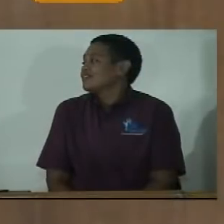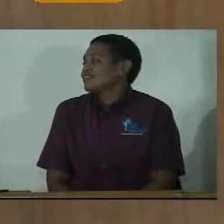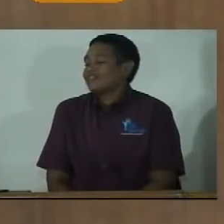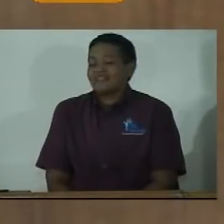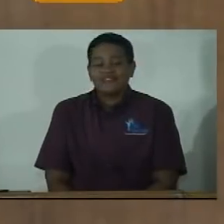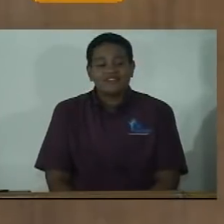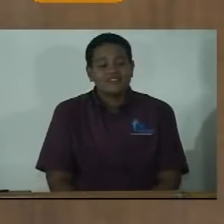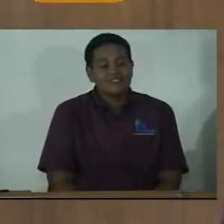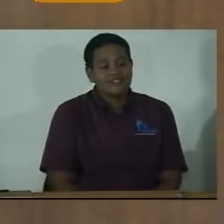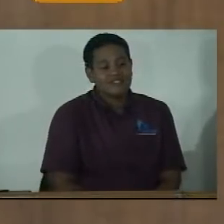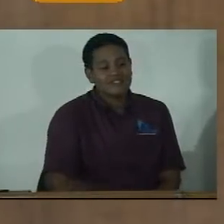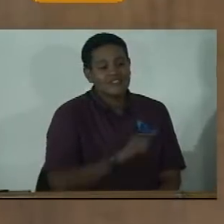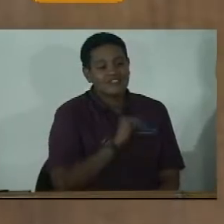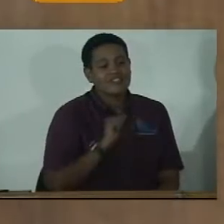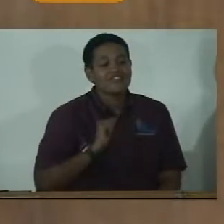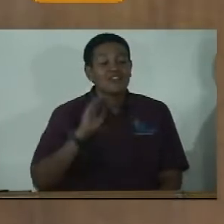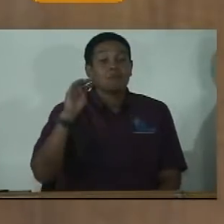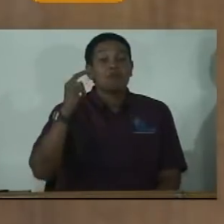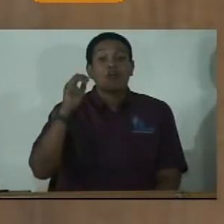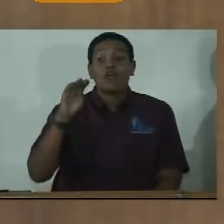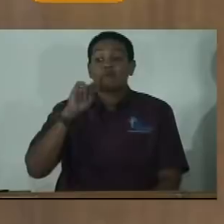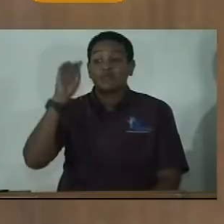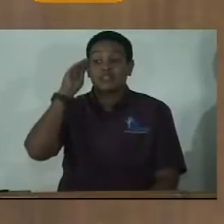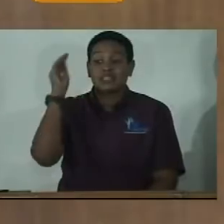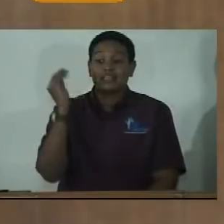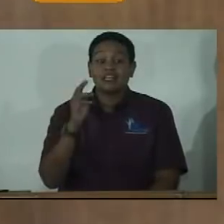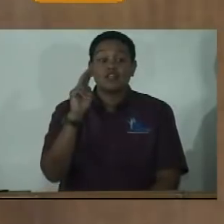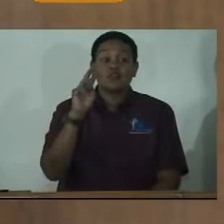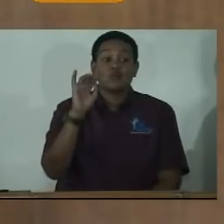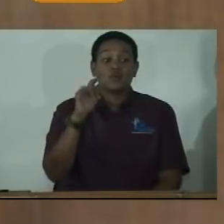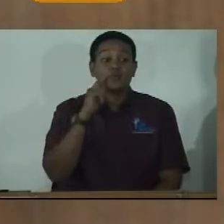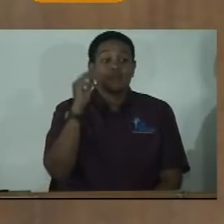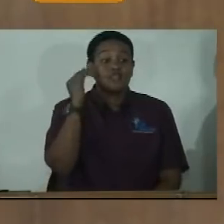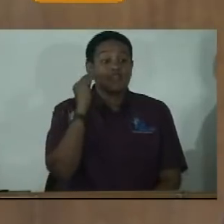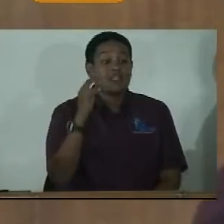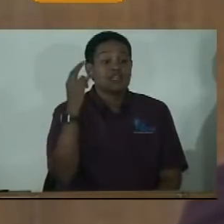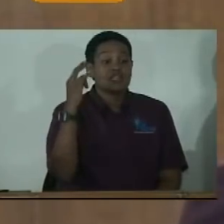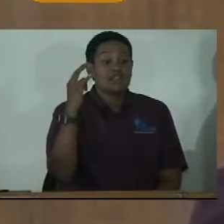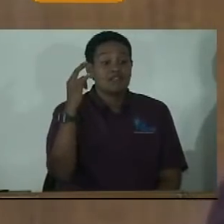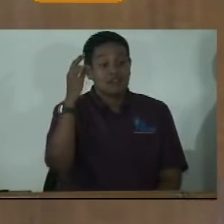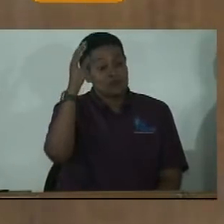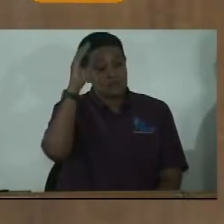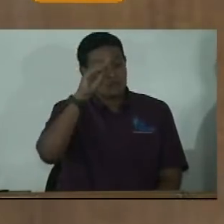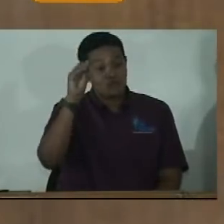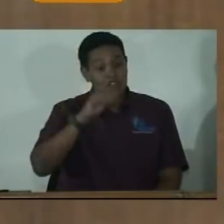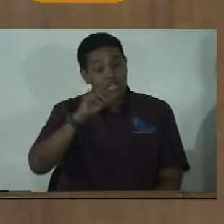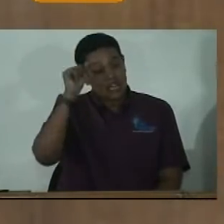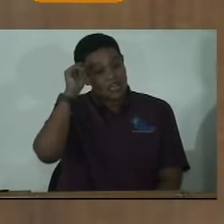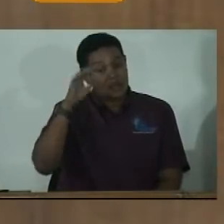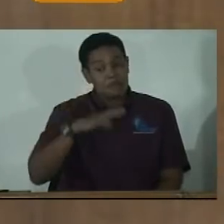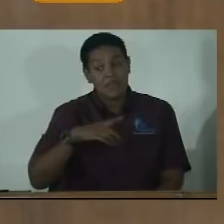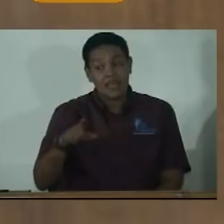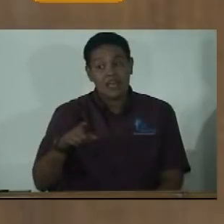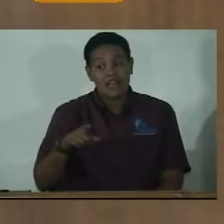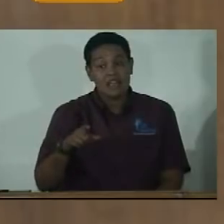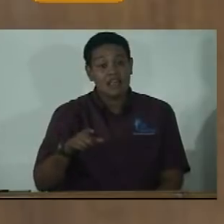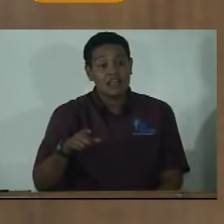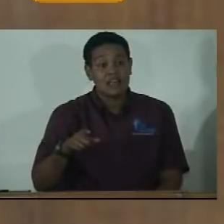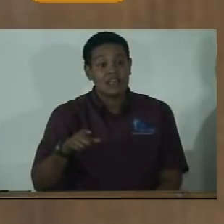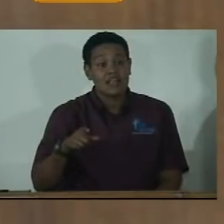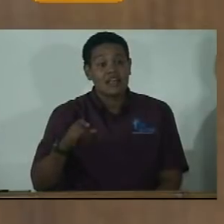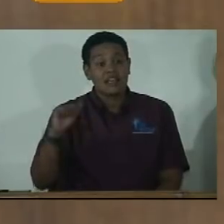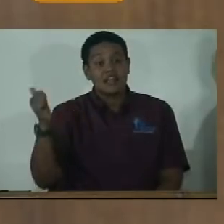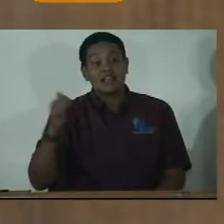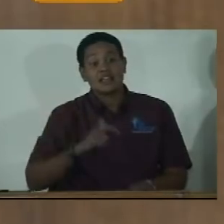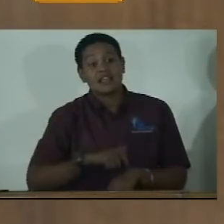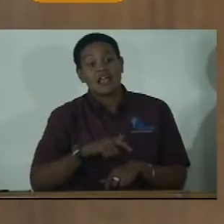Senator Brian will tell you the University of the West Indies now is at 17% male. And that is another time that we have to intervene in